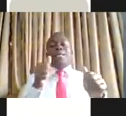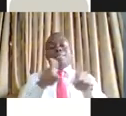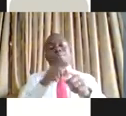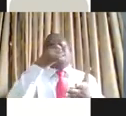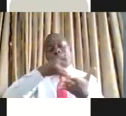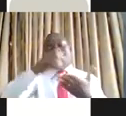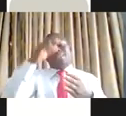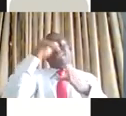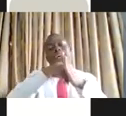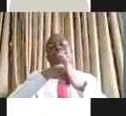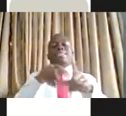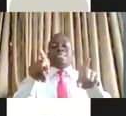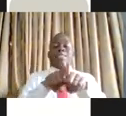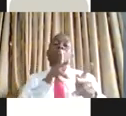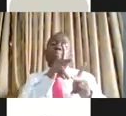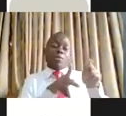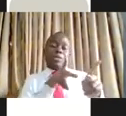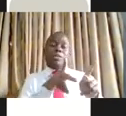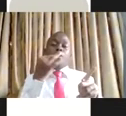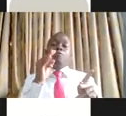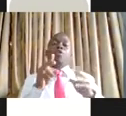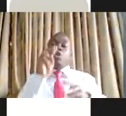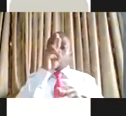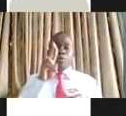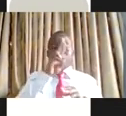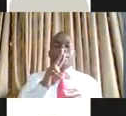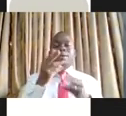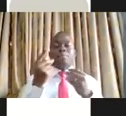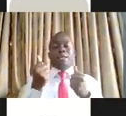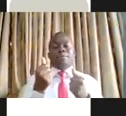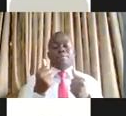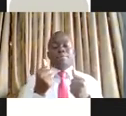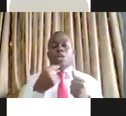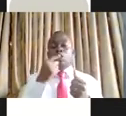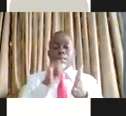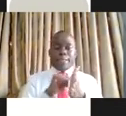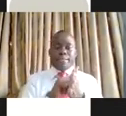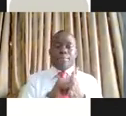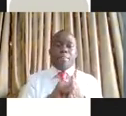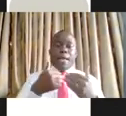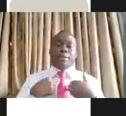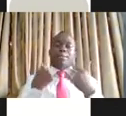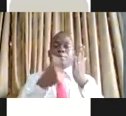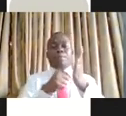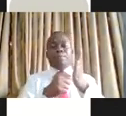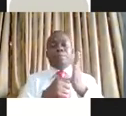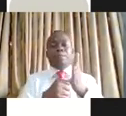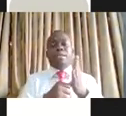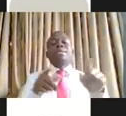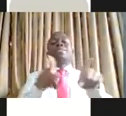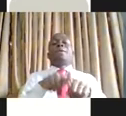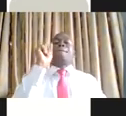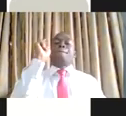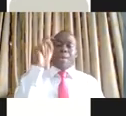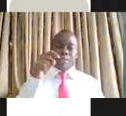actual expenditure of funds voted. So that has a problem, and we may want to take it